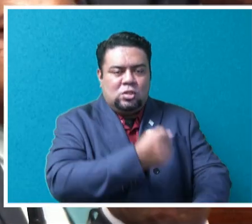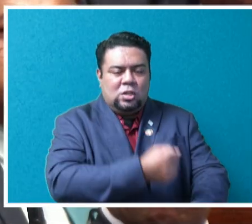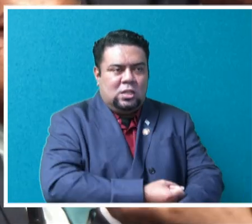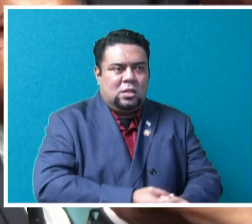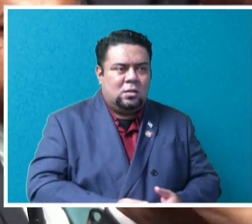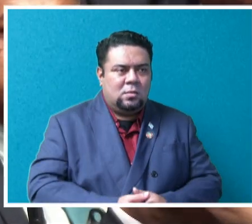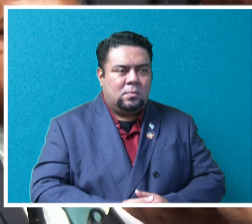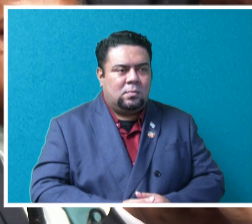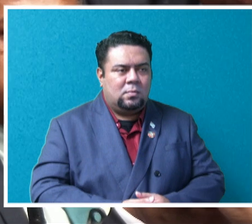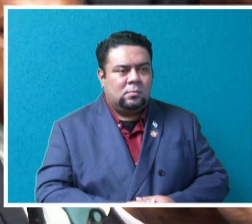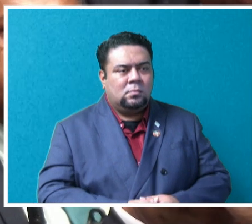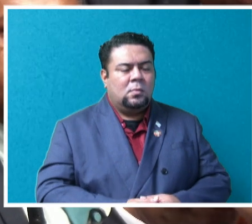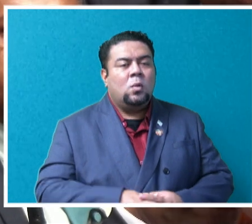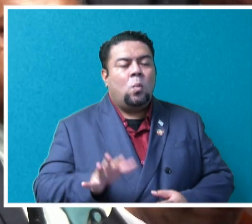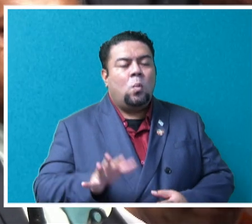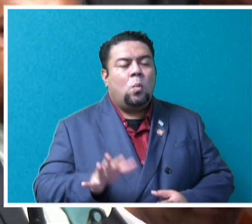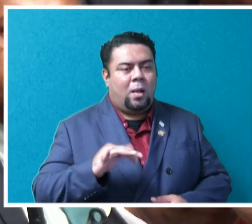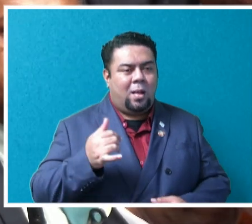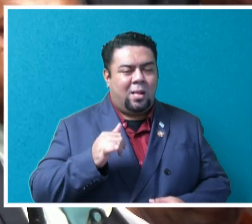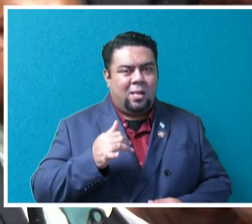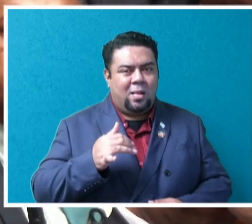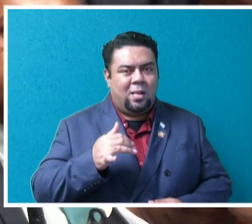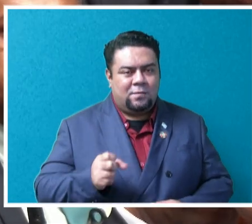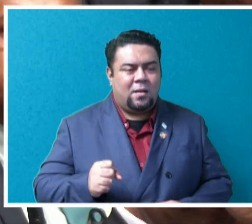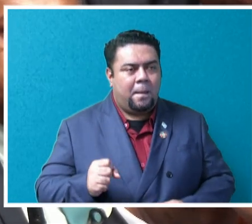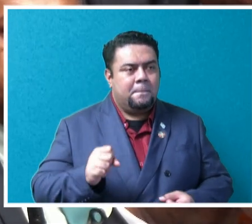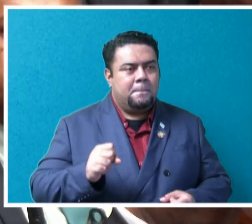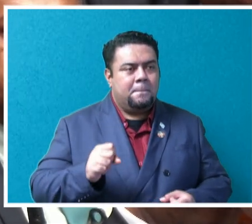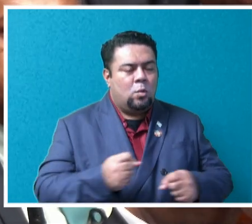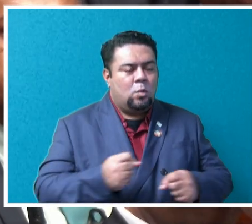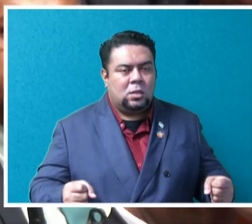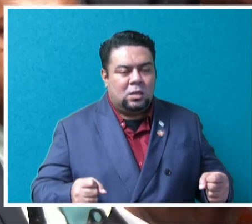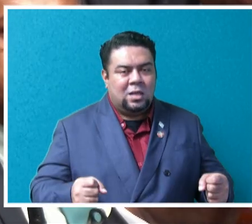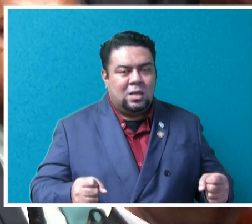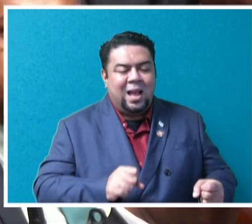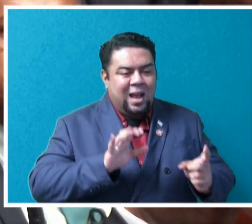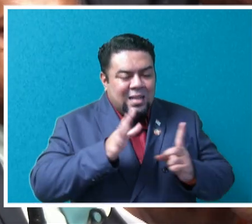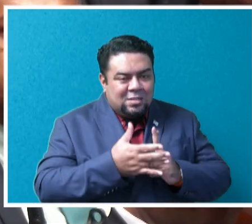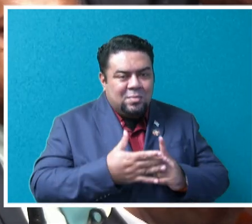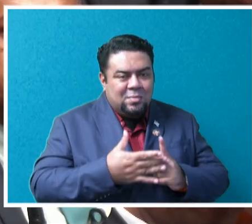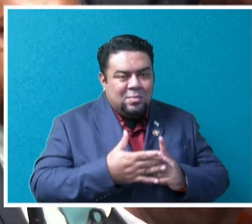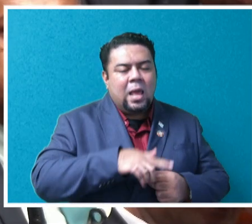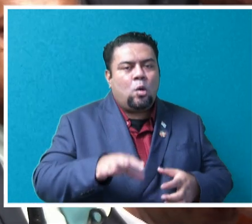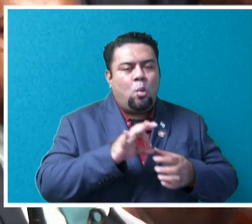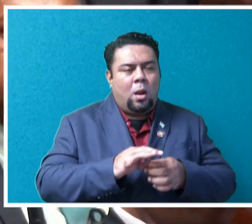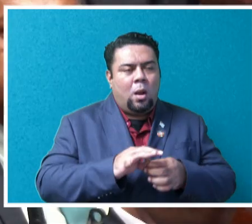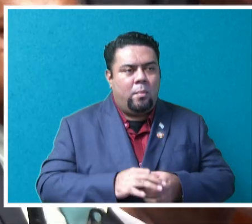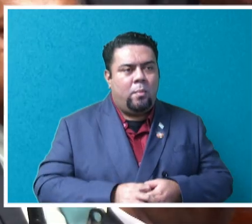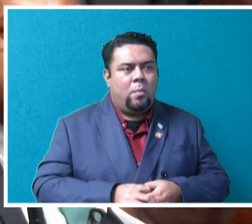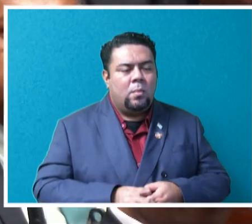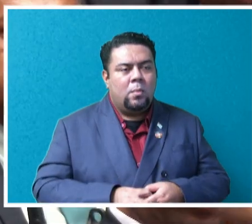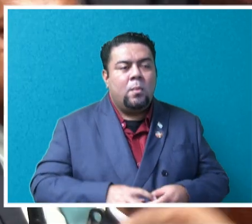security while empowering customary landowners. A second key